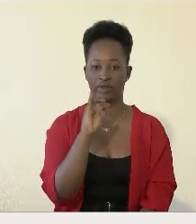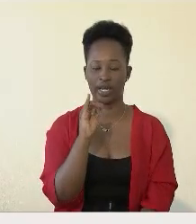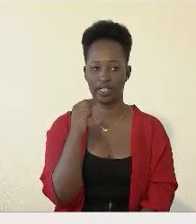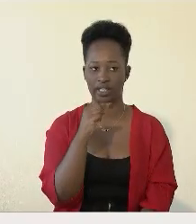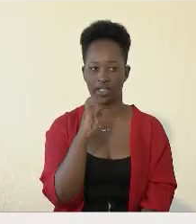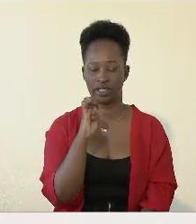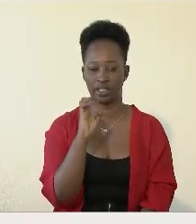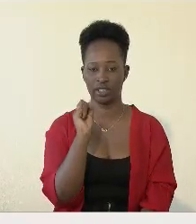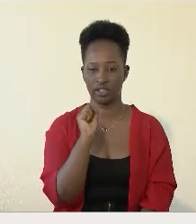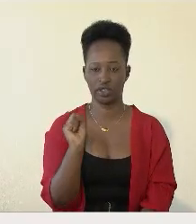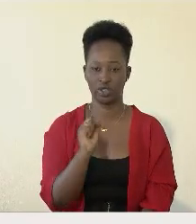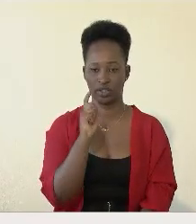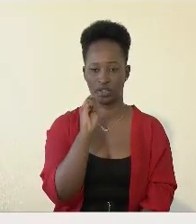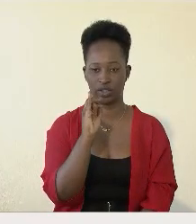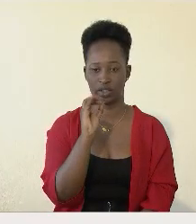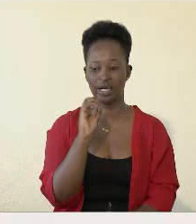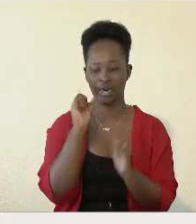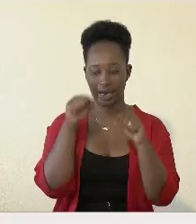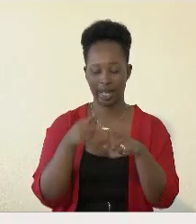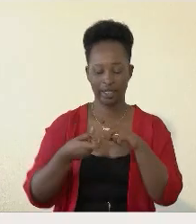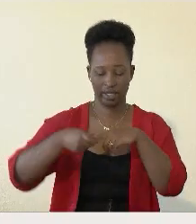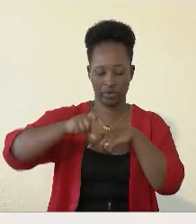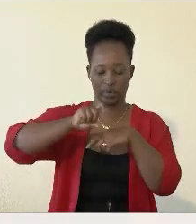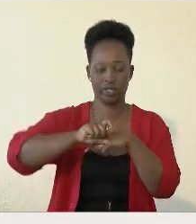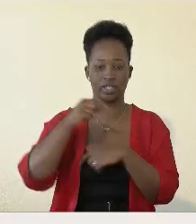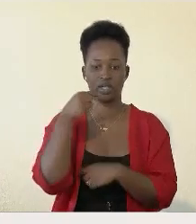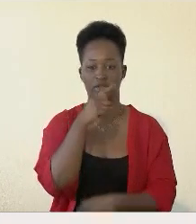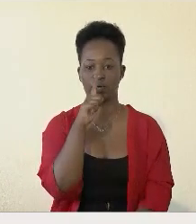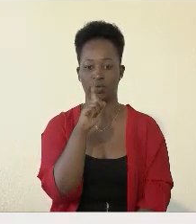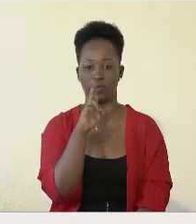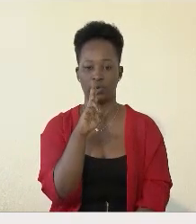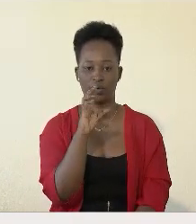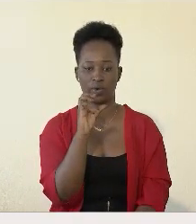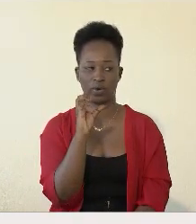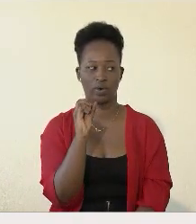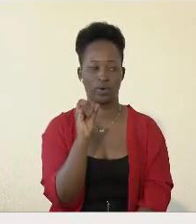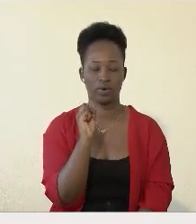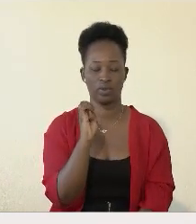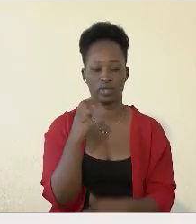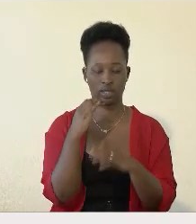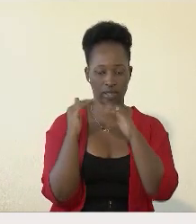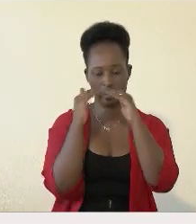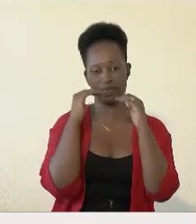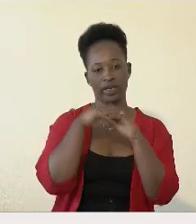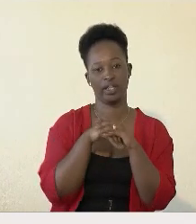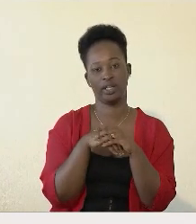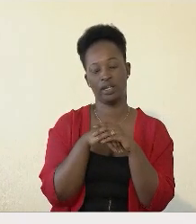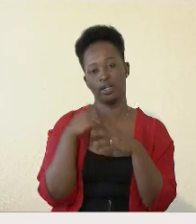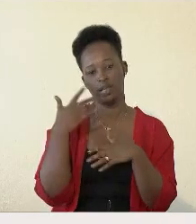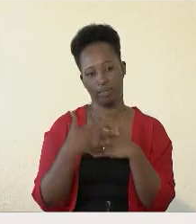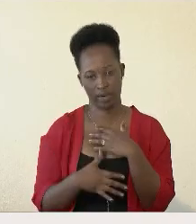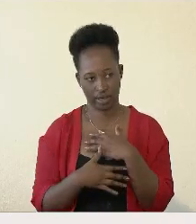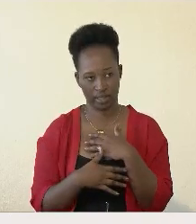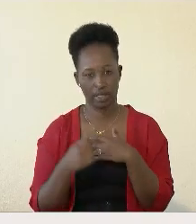can increase the glucose level in the blood. I said it is broken down and it